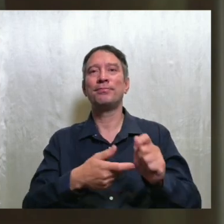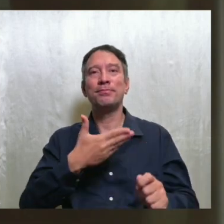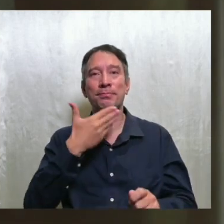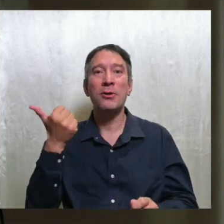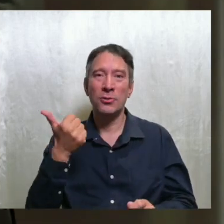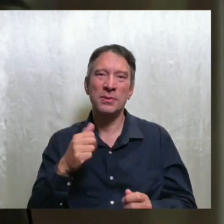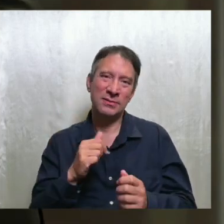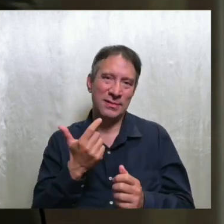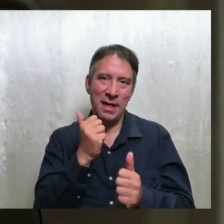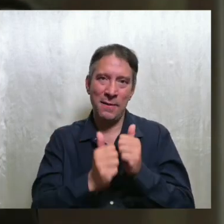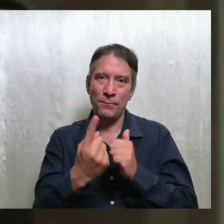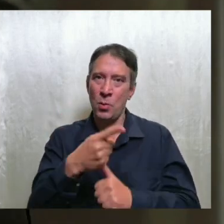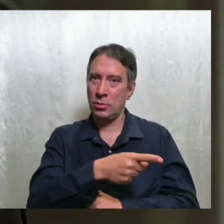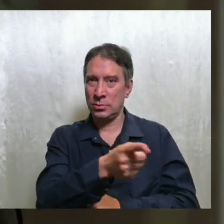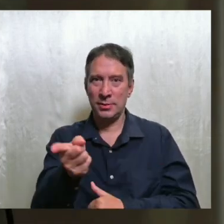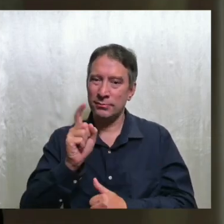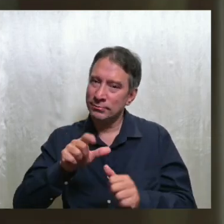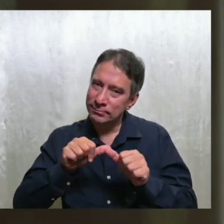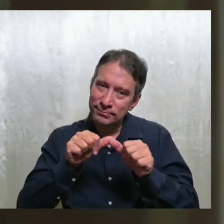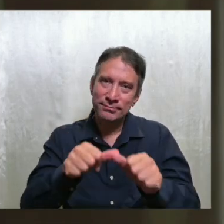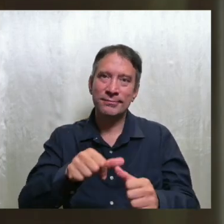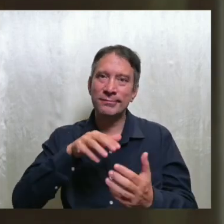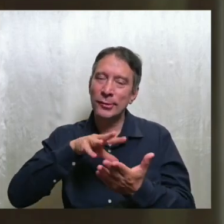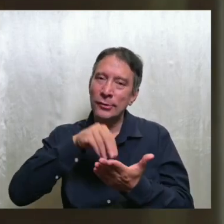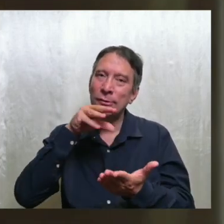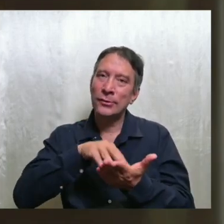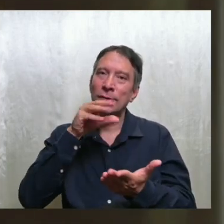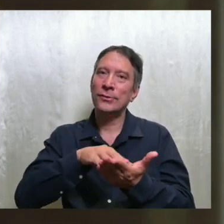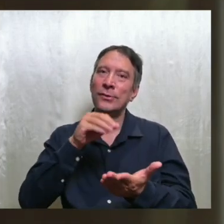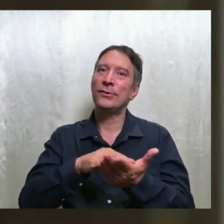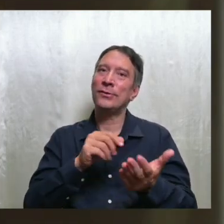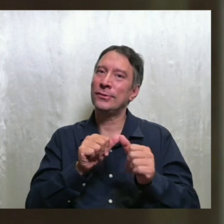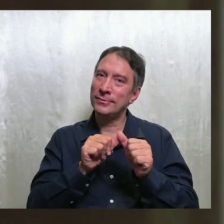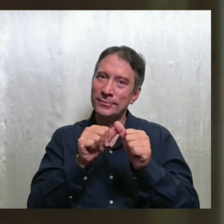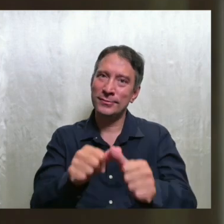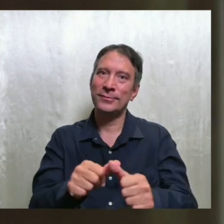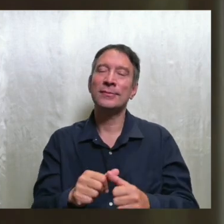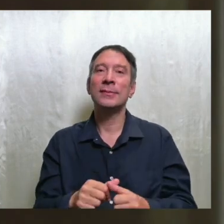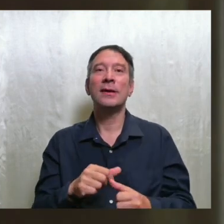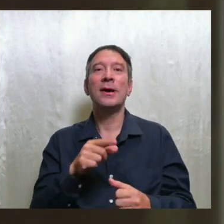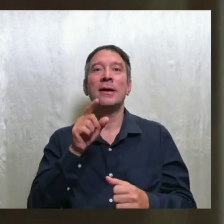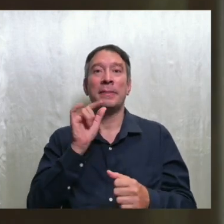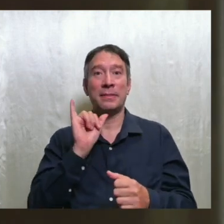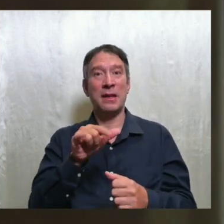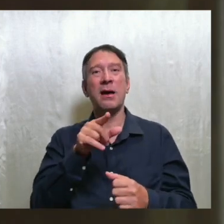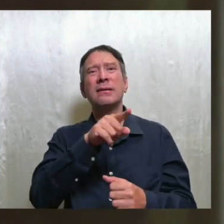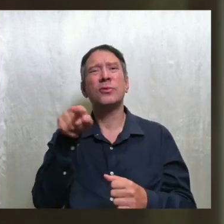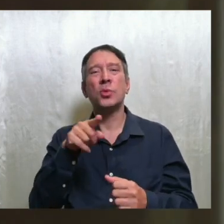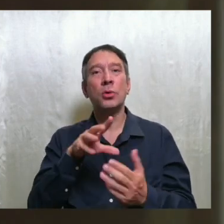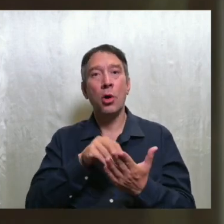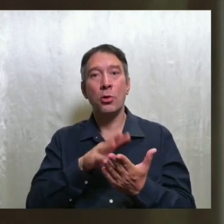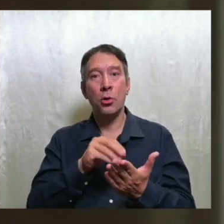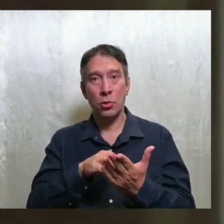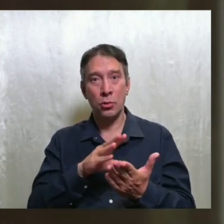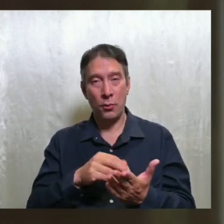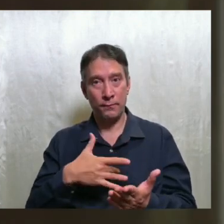are we learning effectively? So for us, learning has evolved as we have all grown, right? We all